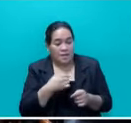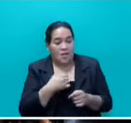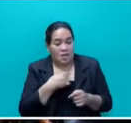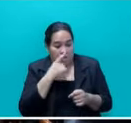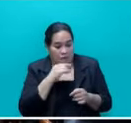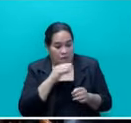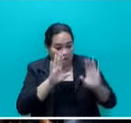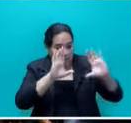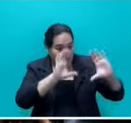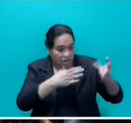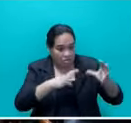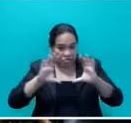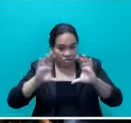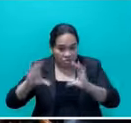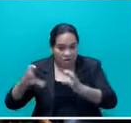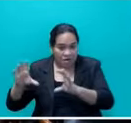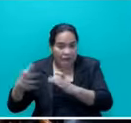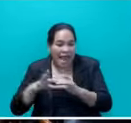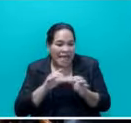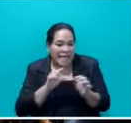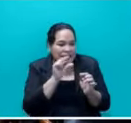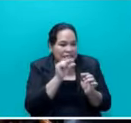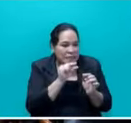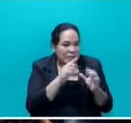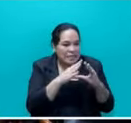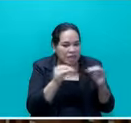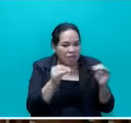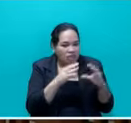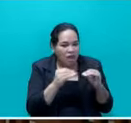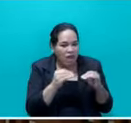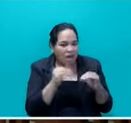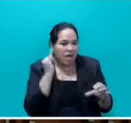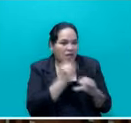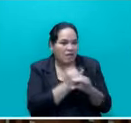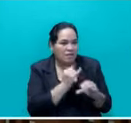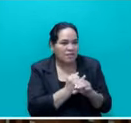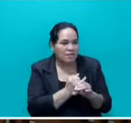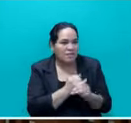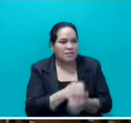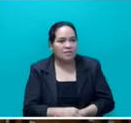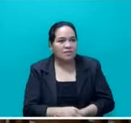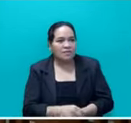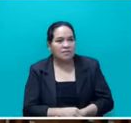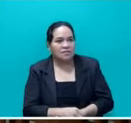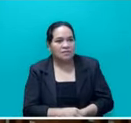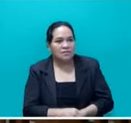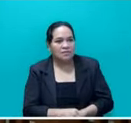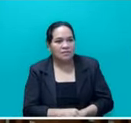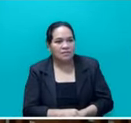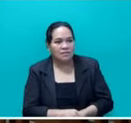categorically call minor sexual offences are, and the question is,